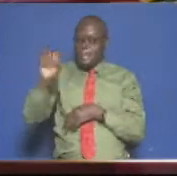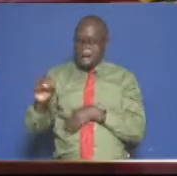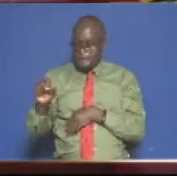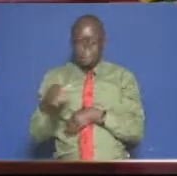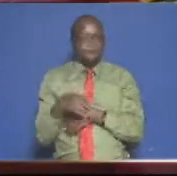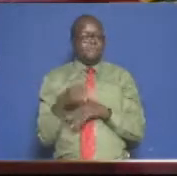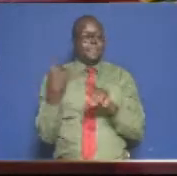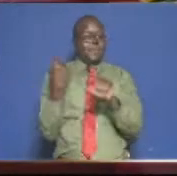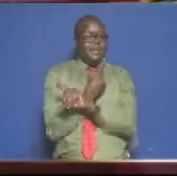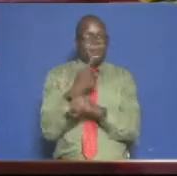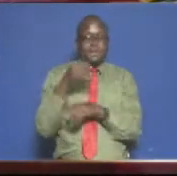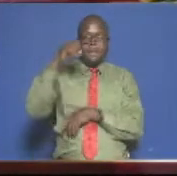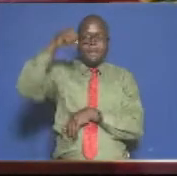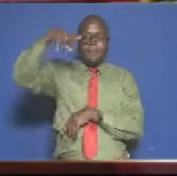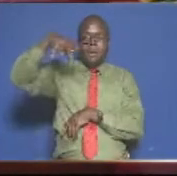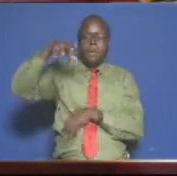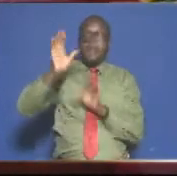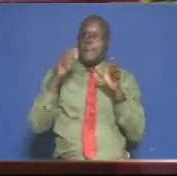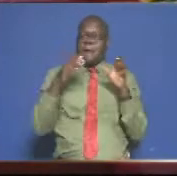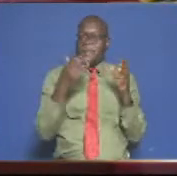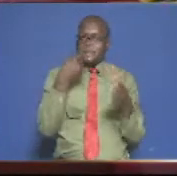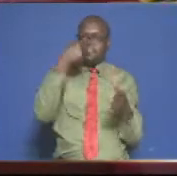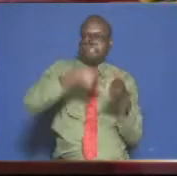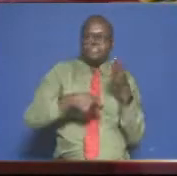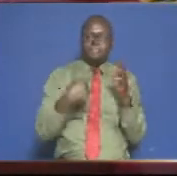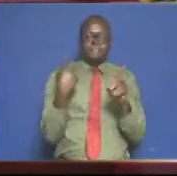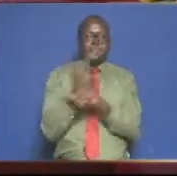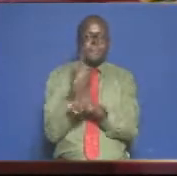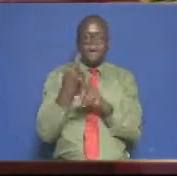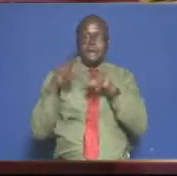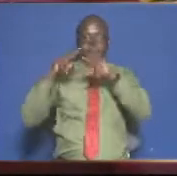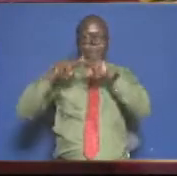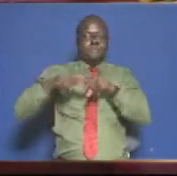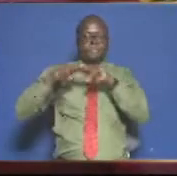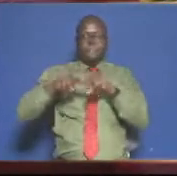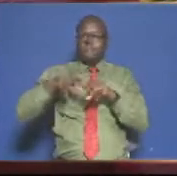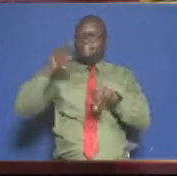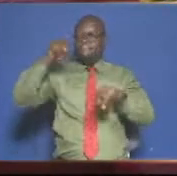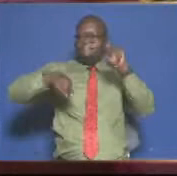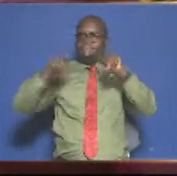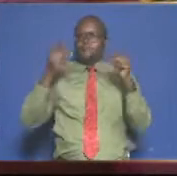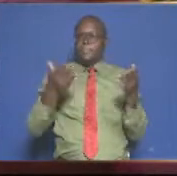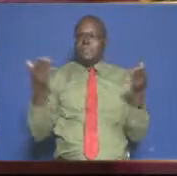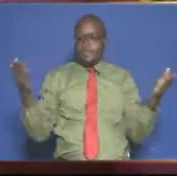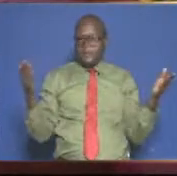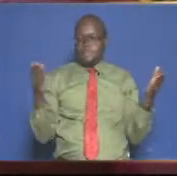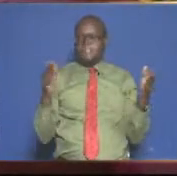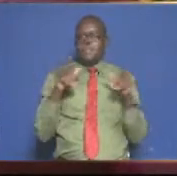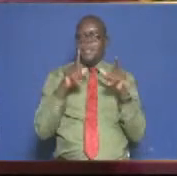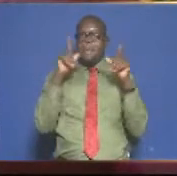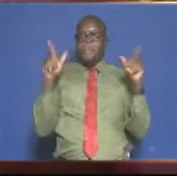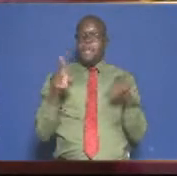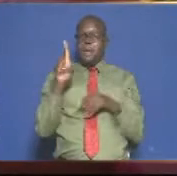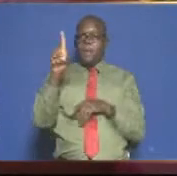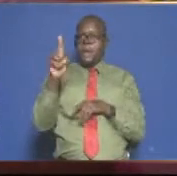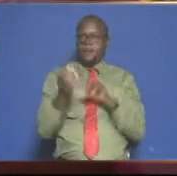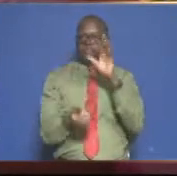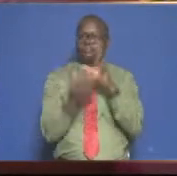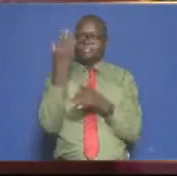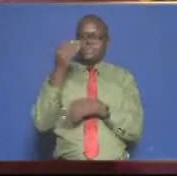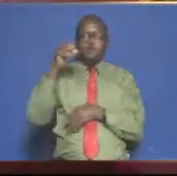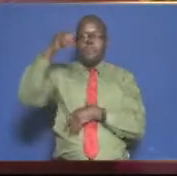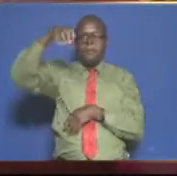The different power plants are priced differently depending on various factors, a major one being the source of